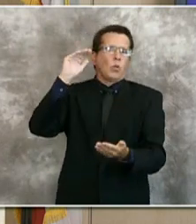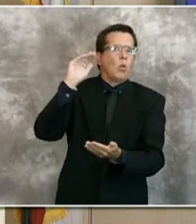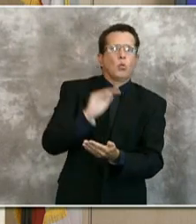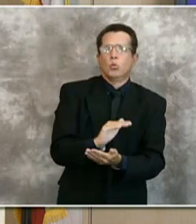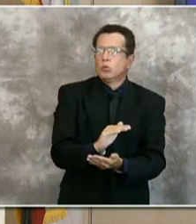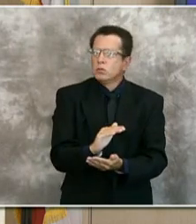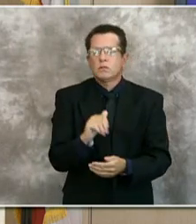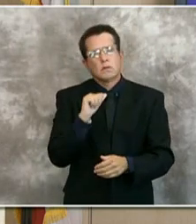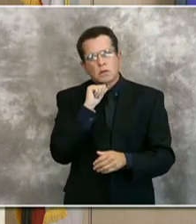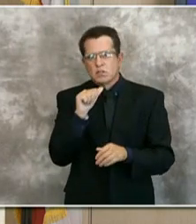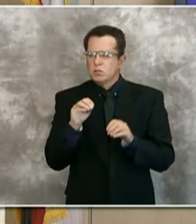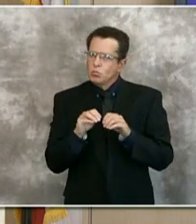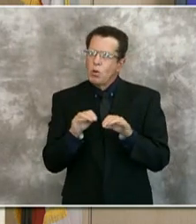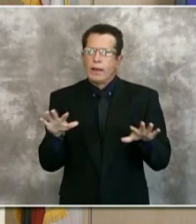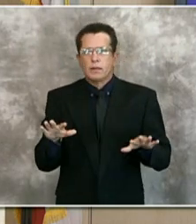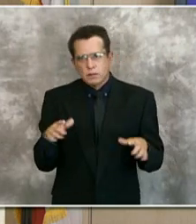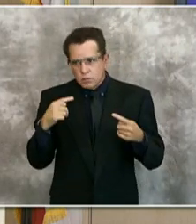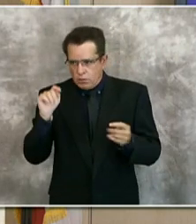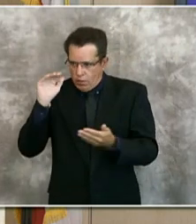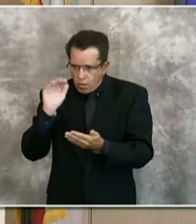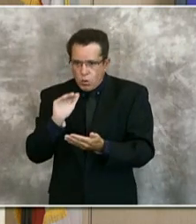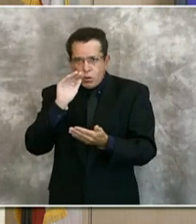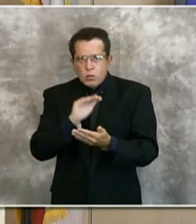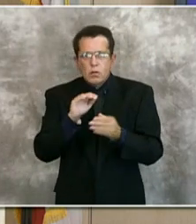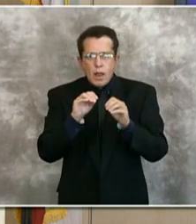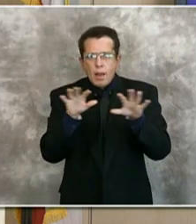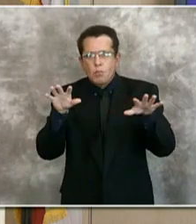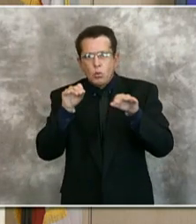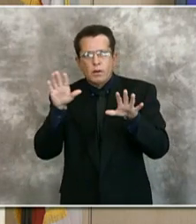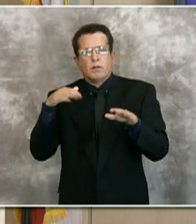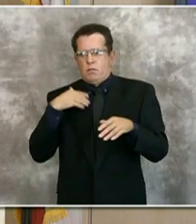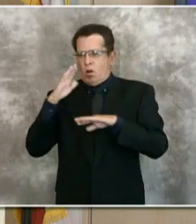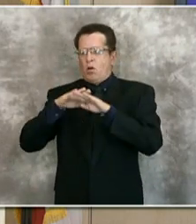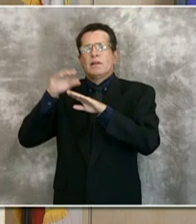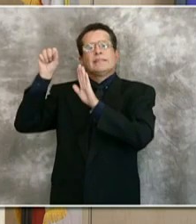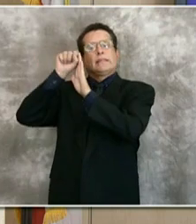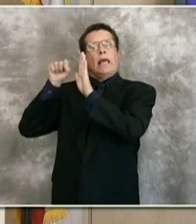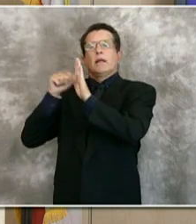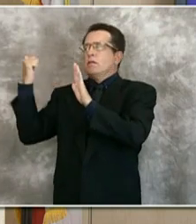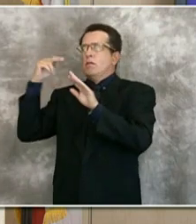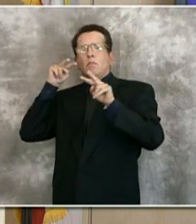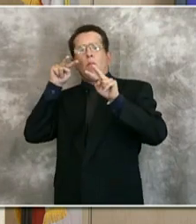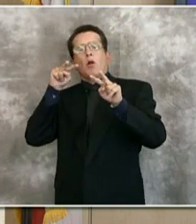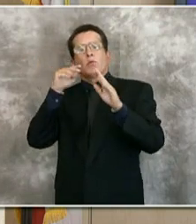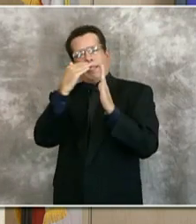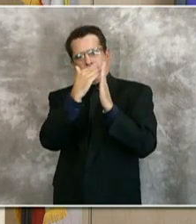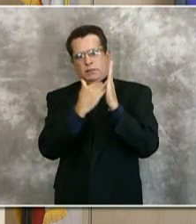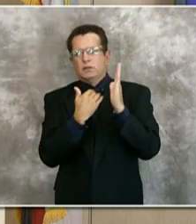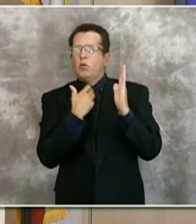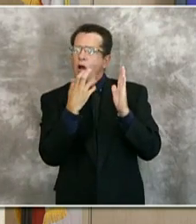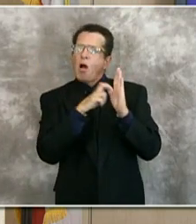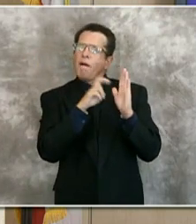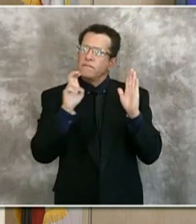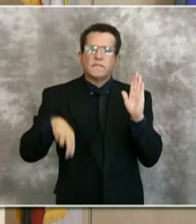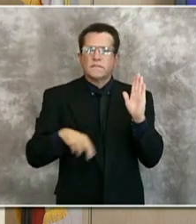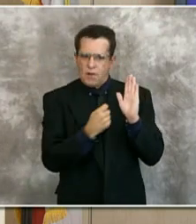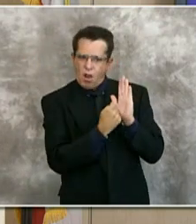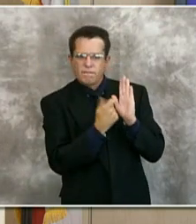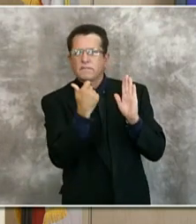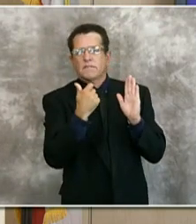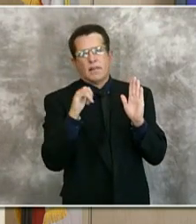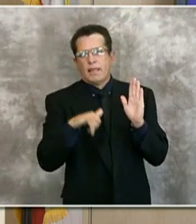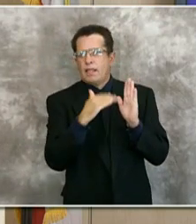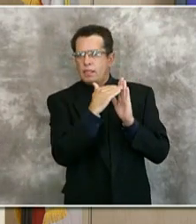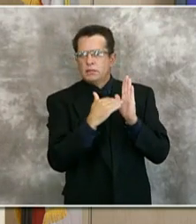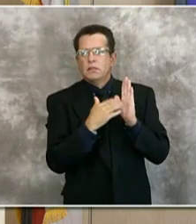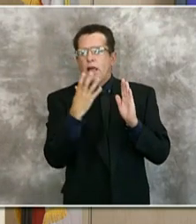spread, lowering the number of outbreaks, getting us off the state monitoring list, and allowing us to get the largest sections